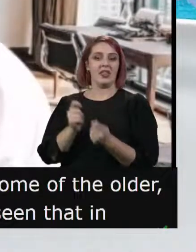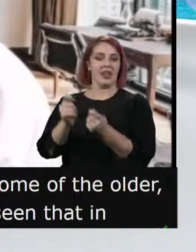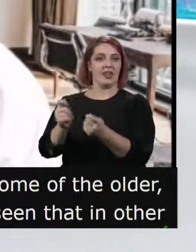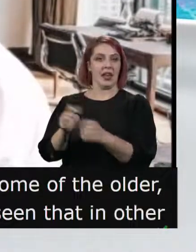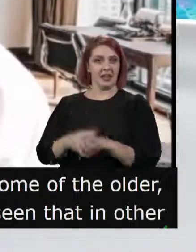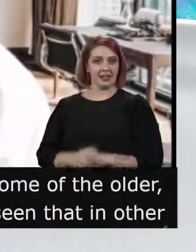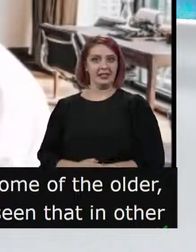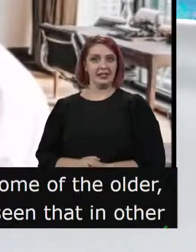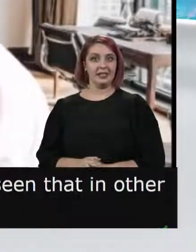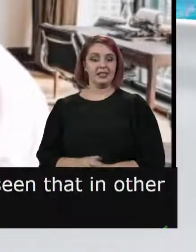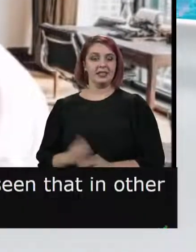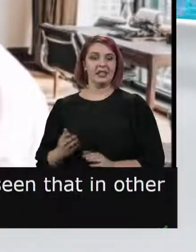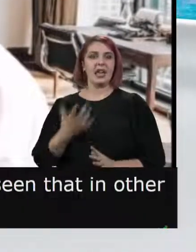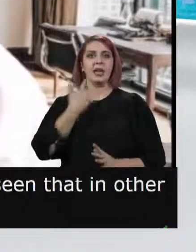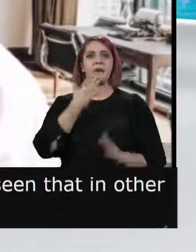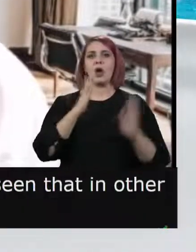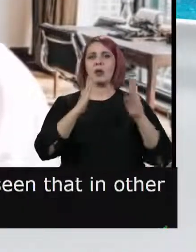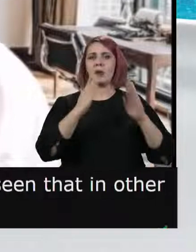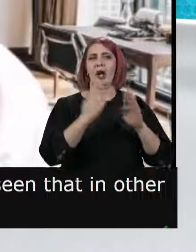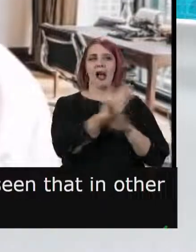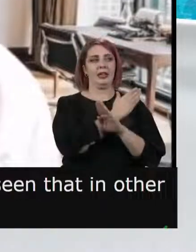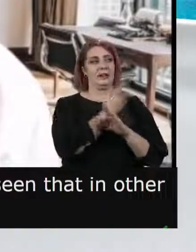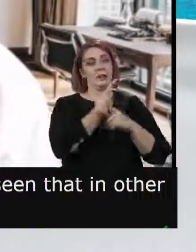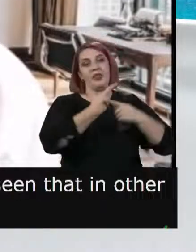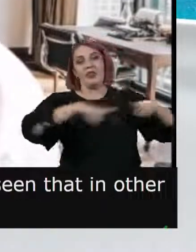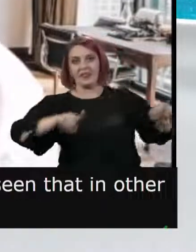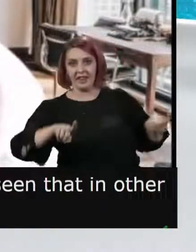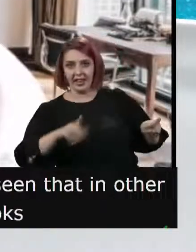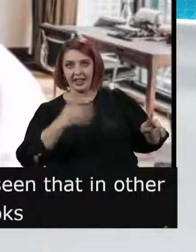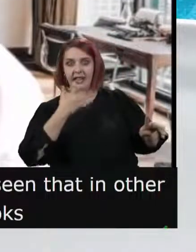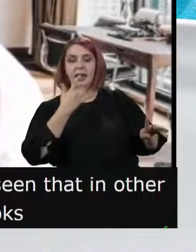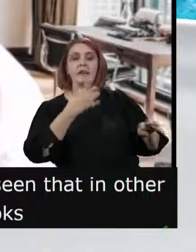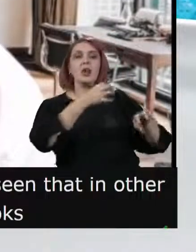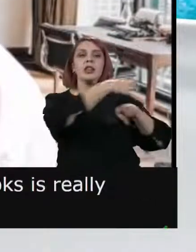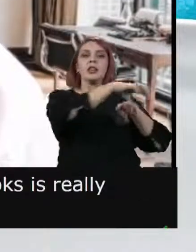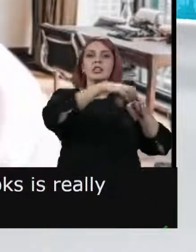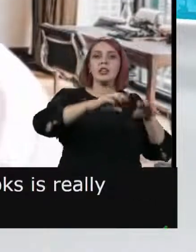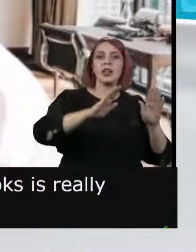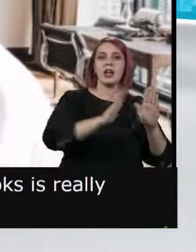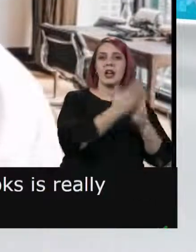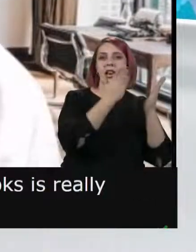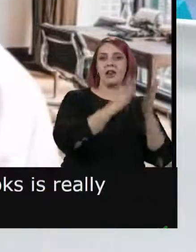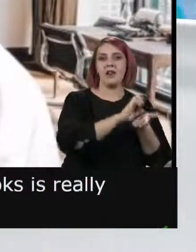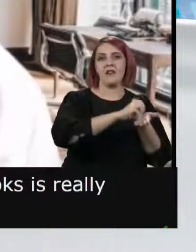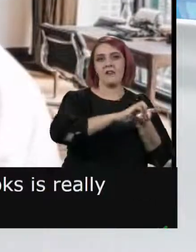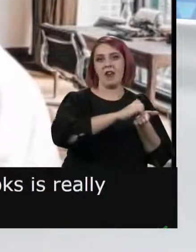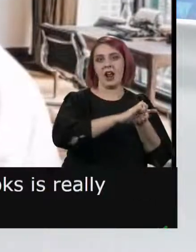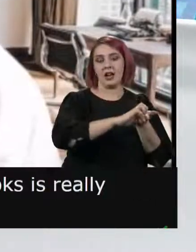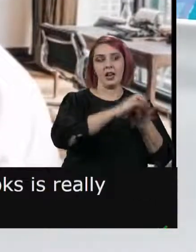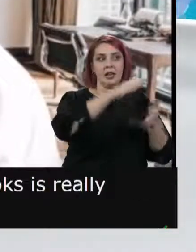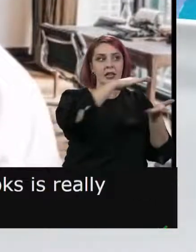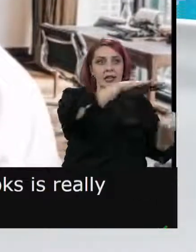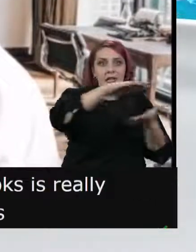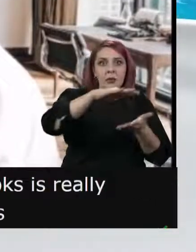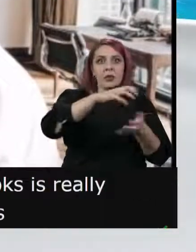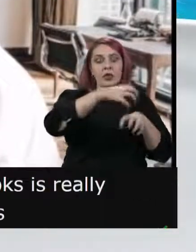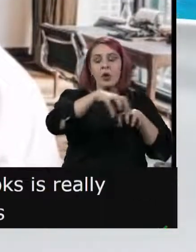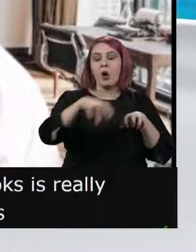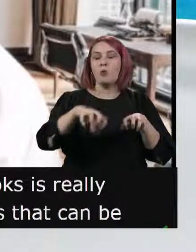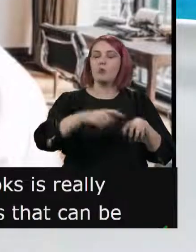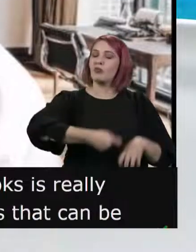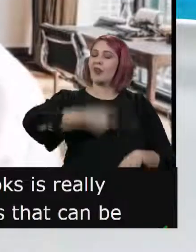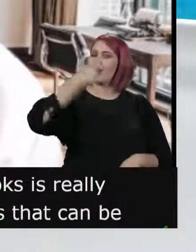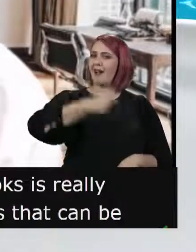the distribution of Braille books is really expensive. The distribution of digital accessible books that can be read out loud on a Braille